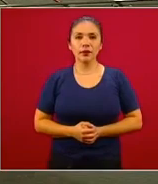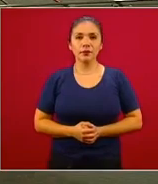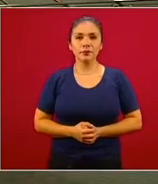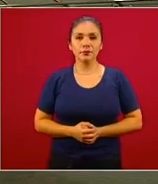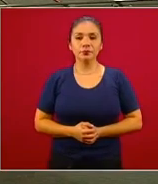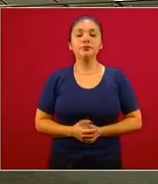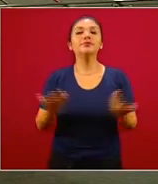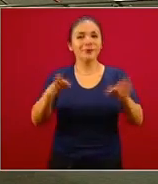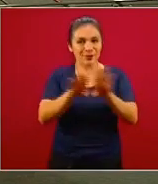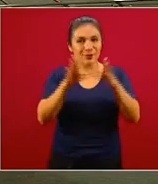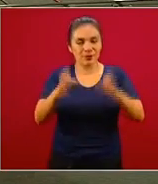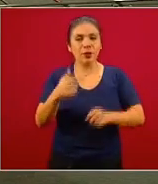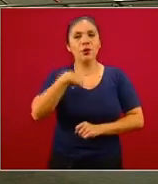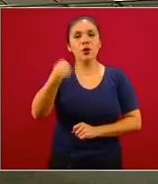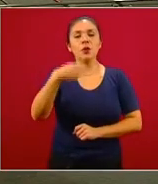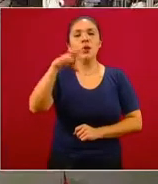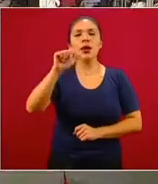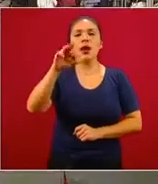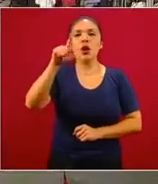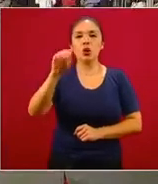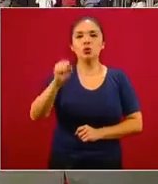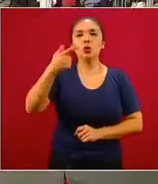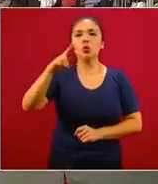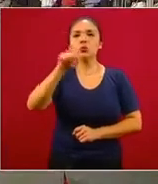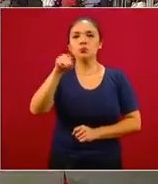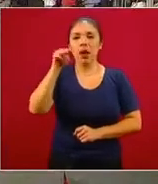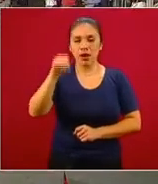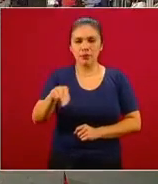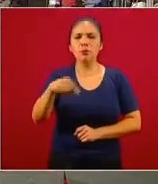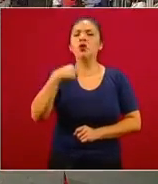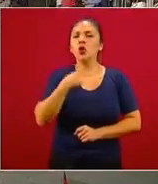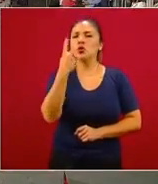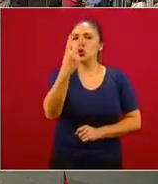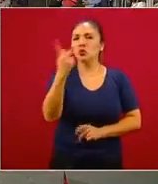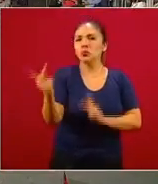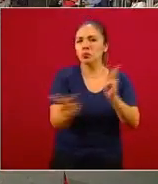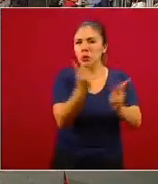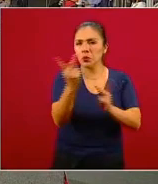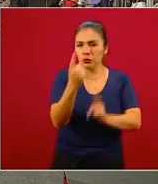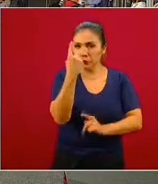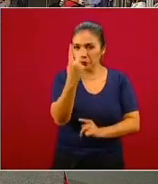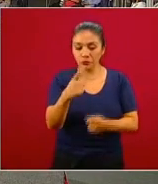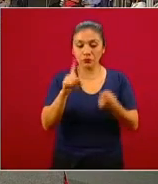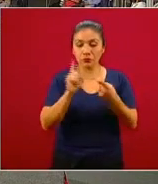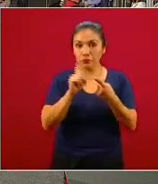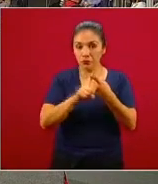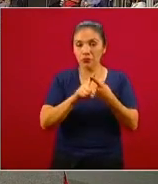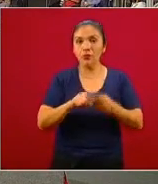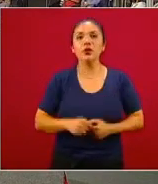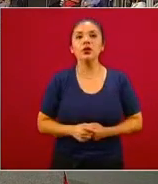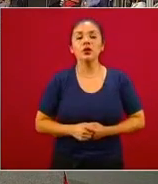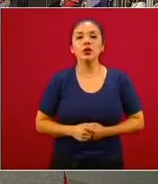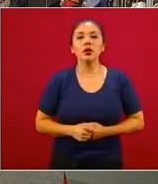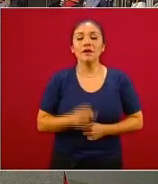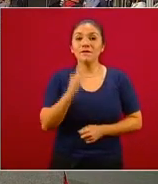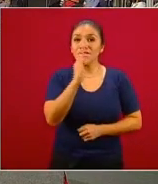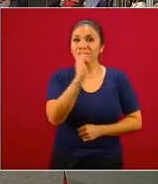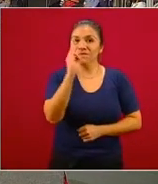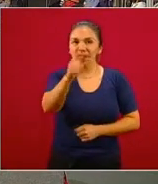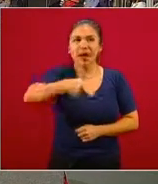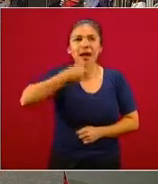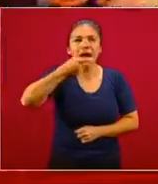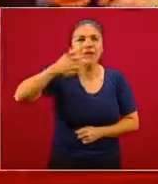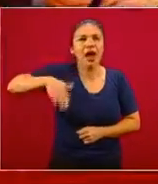Oh, how are you? Carlos Guzman from Hágano Noticias. Two questions. My first one is split into two.